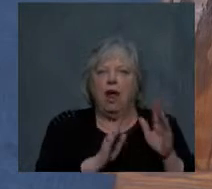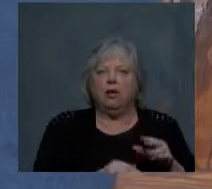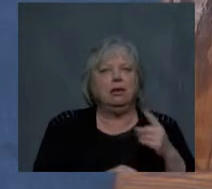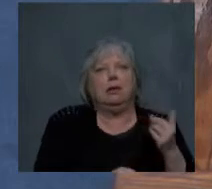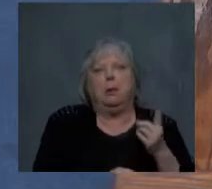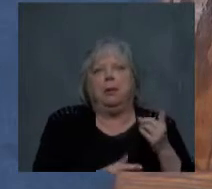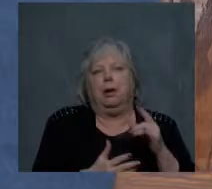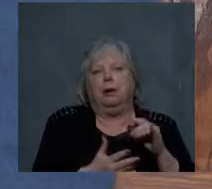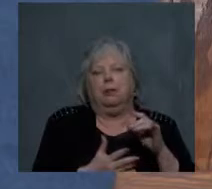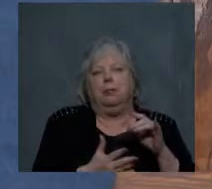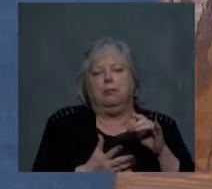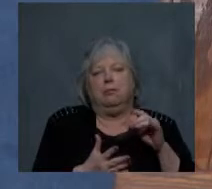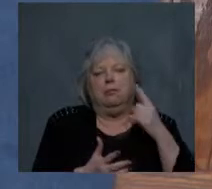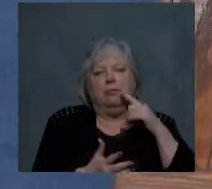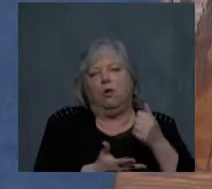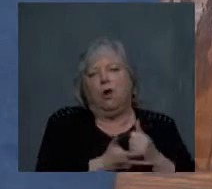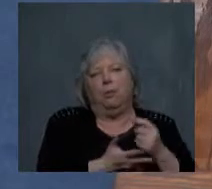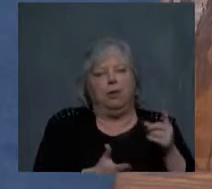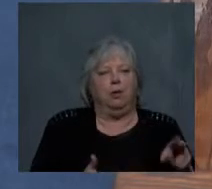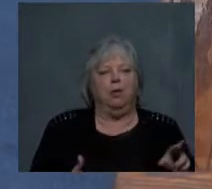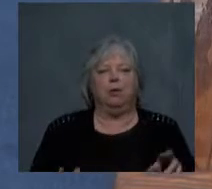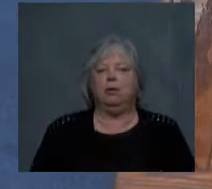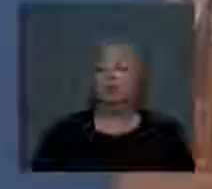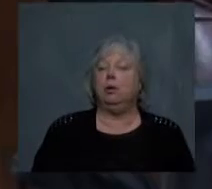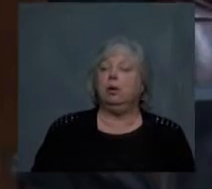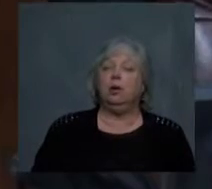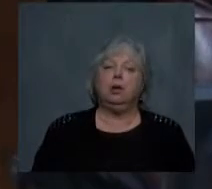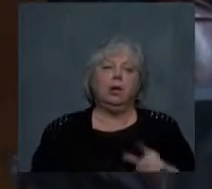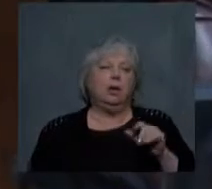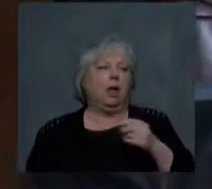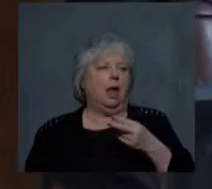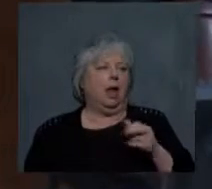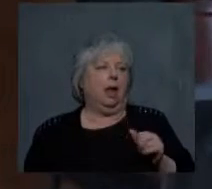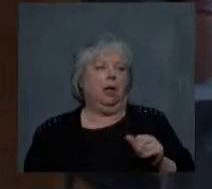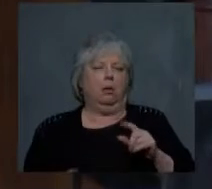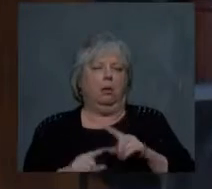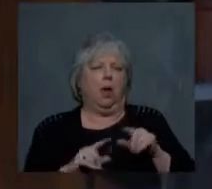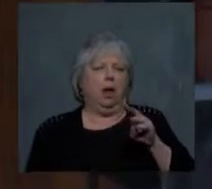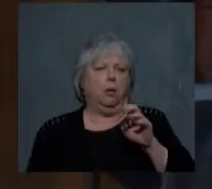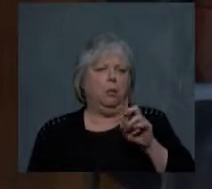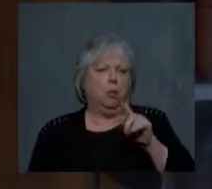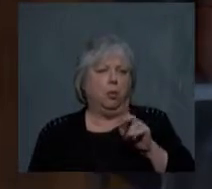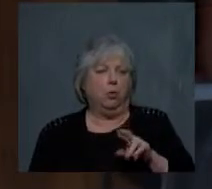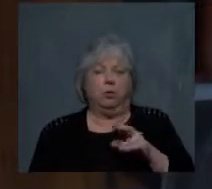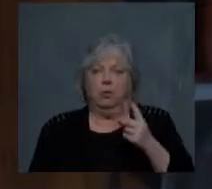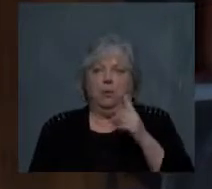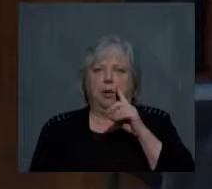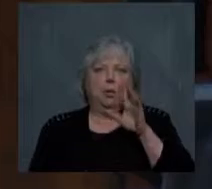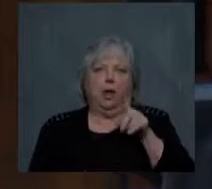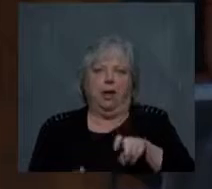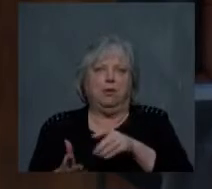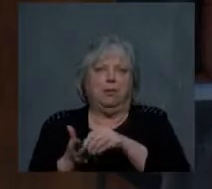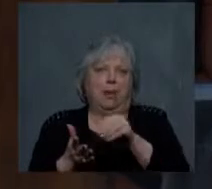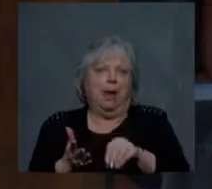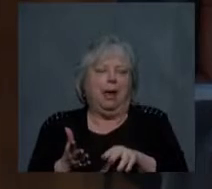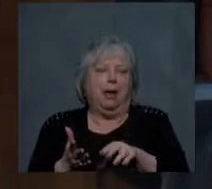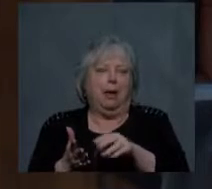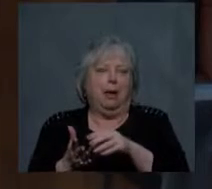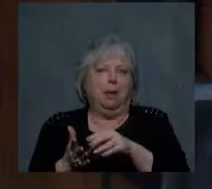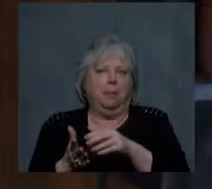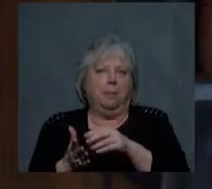her. Yeah. Well, booster, but at somebody's expense, can put a booster in for her individual house.